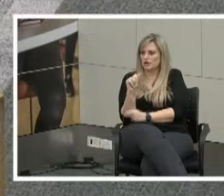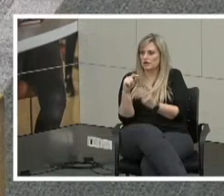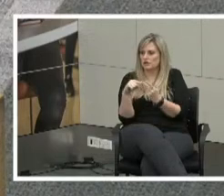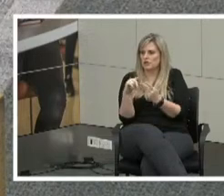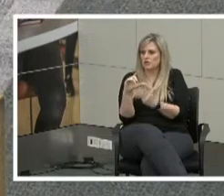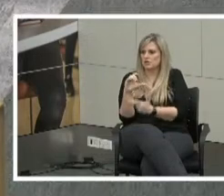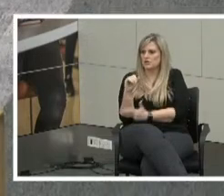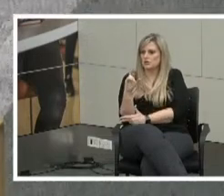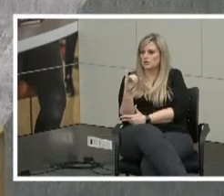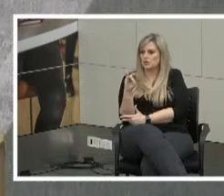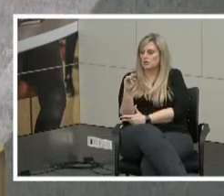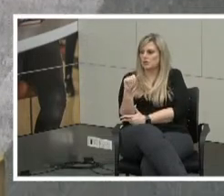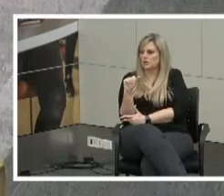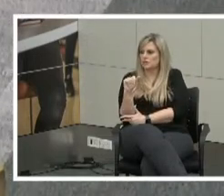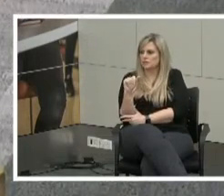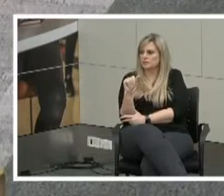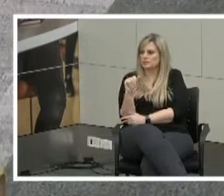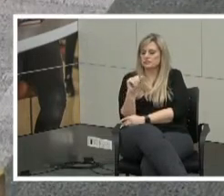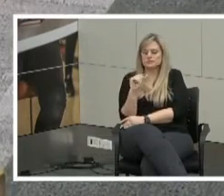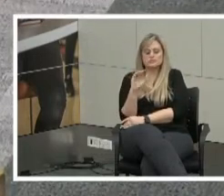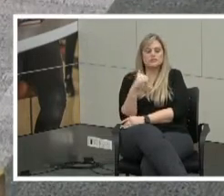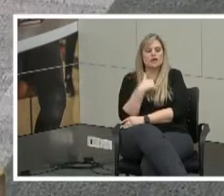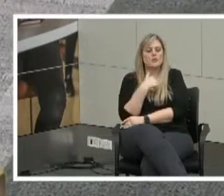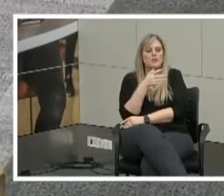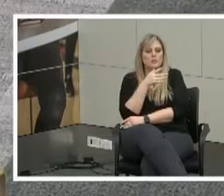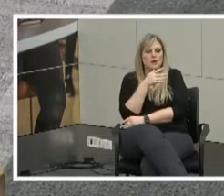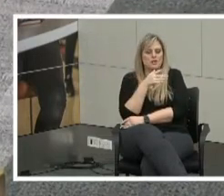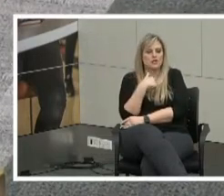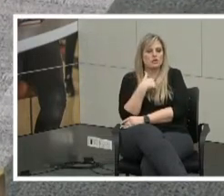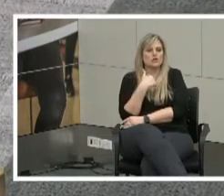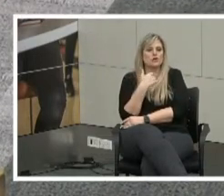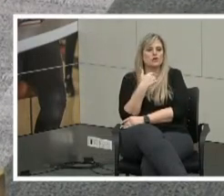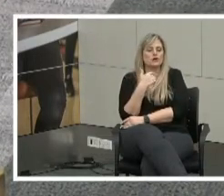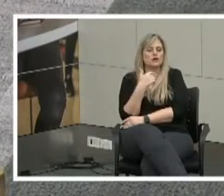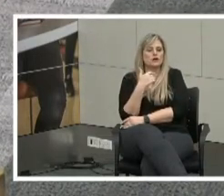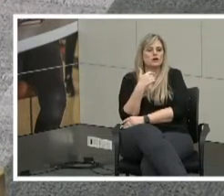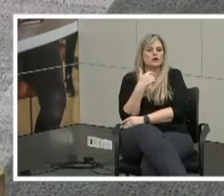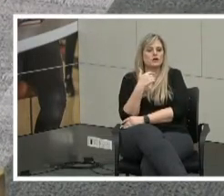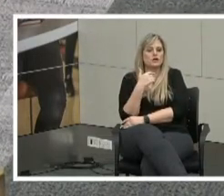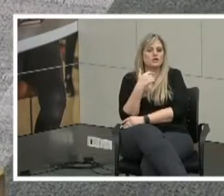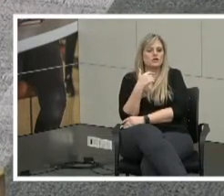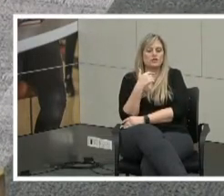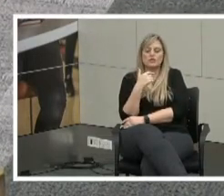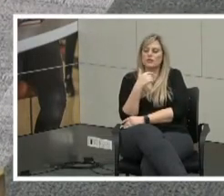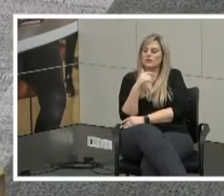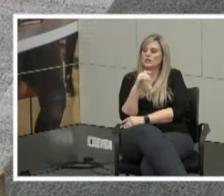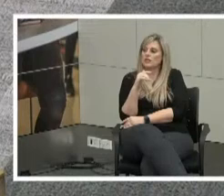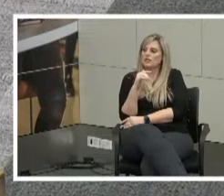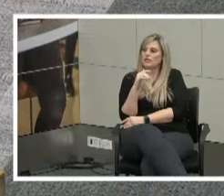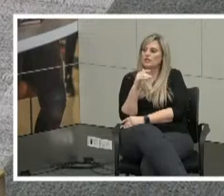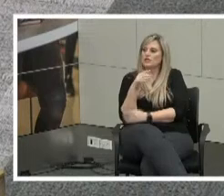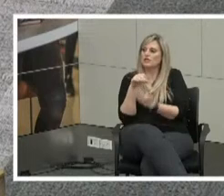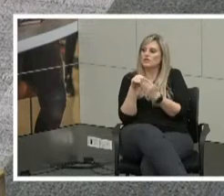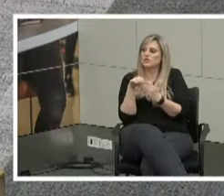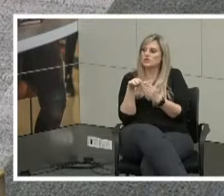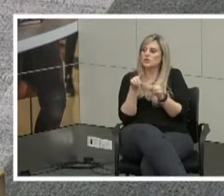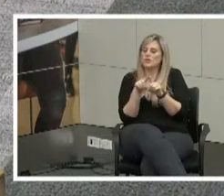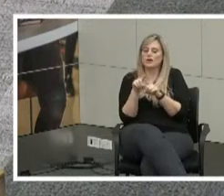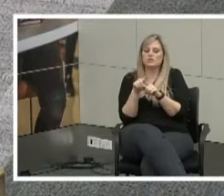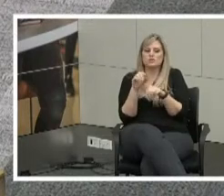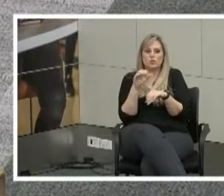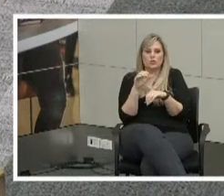Karina cassada I'm the mother of of a AP student and also a national board certified English